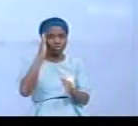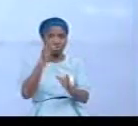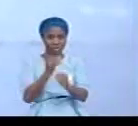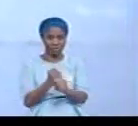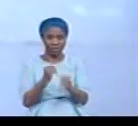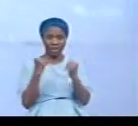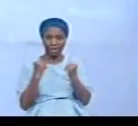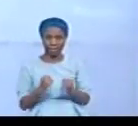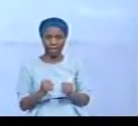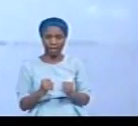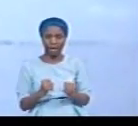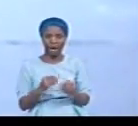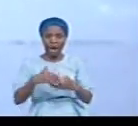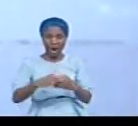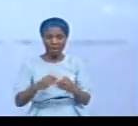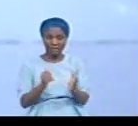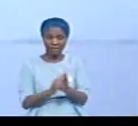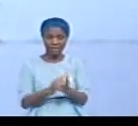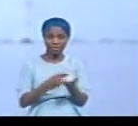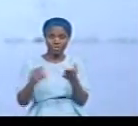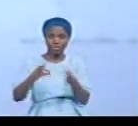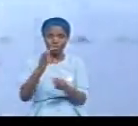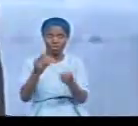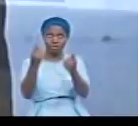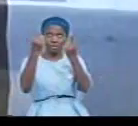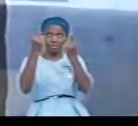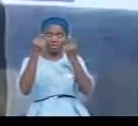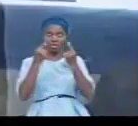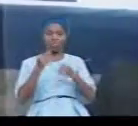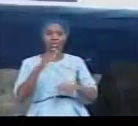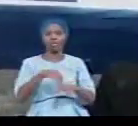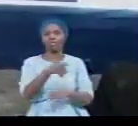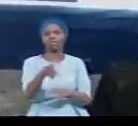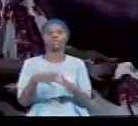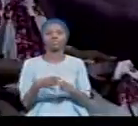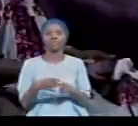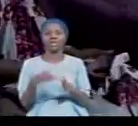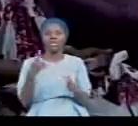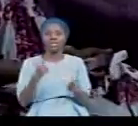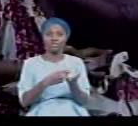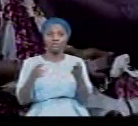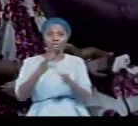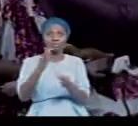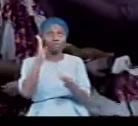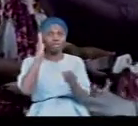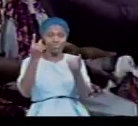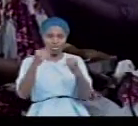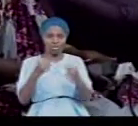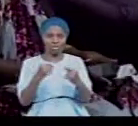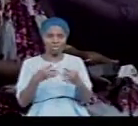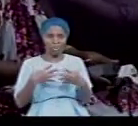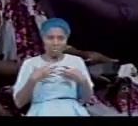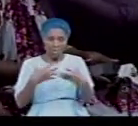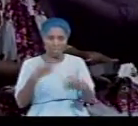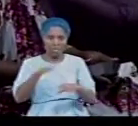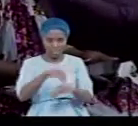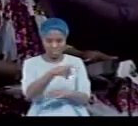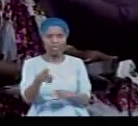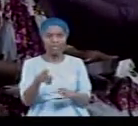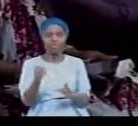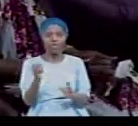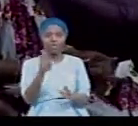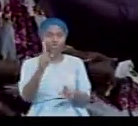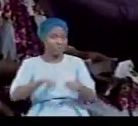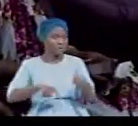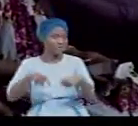come upon you. The Holy Ghost will come upon you. Where you could not go before, you'll go